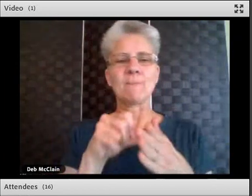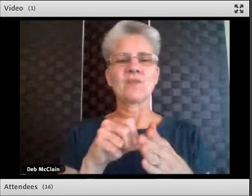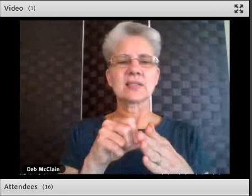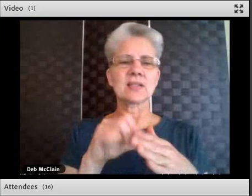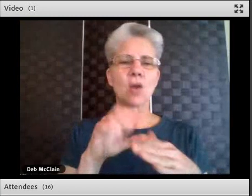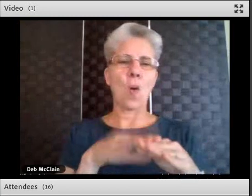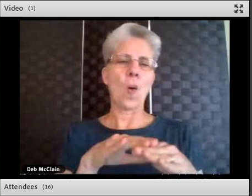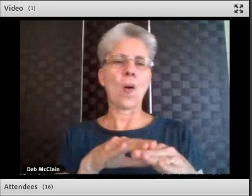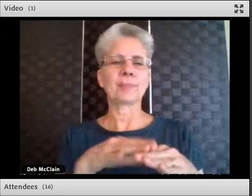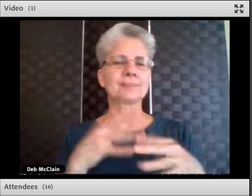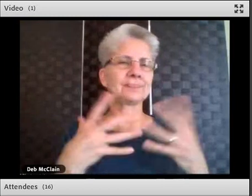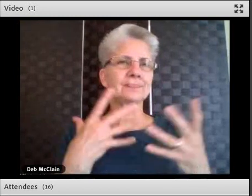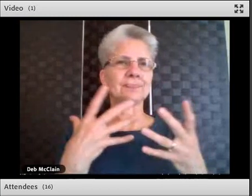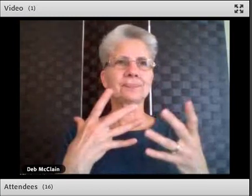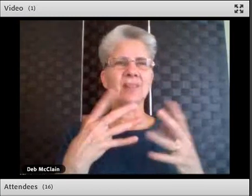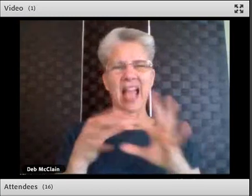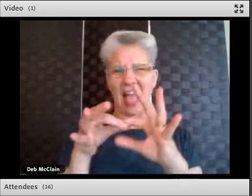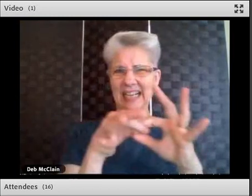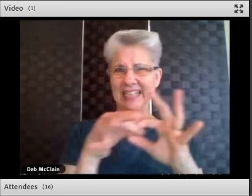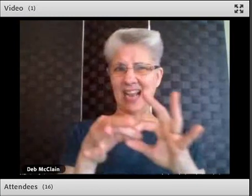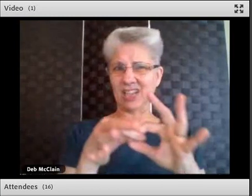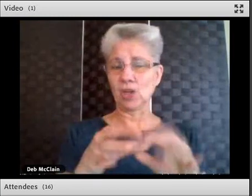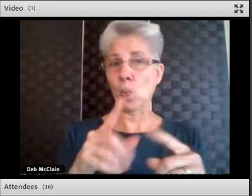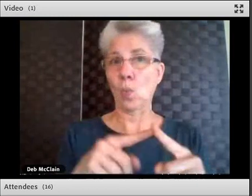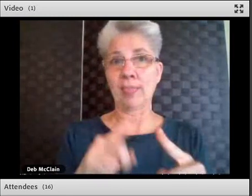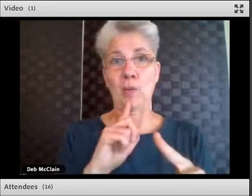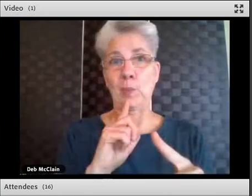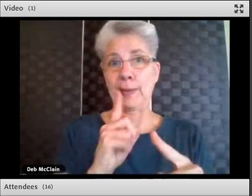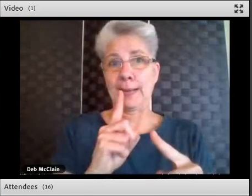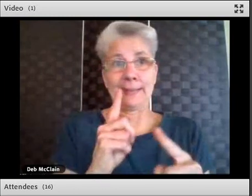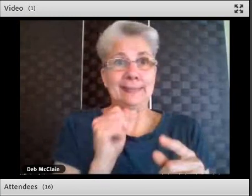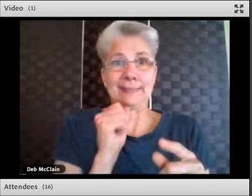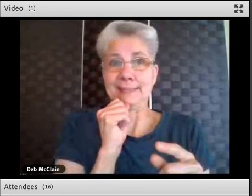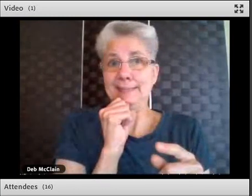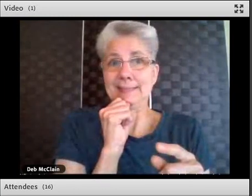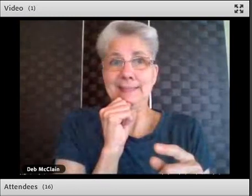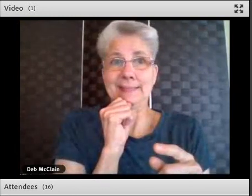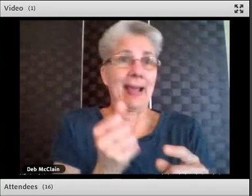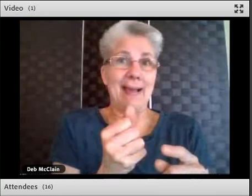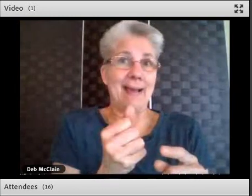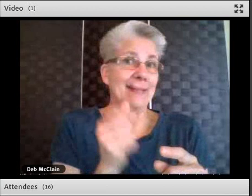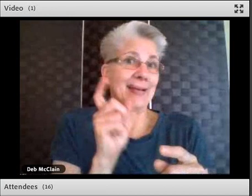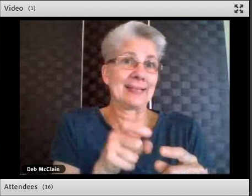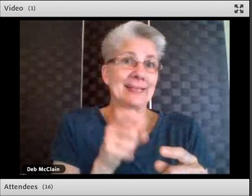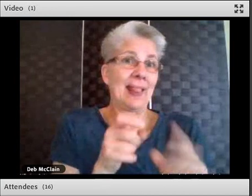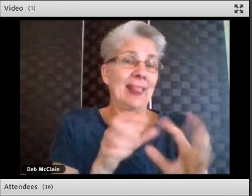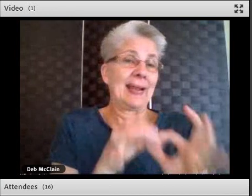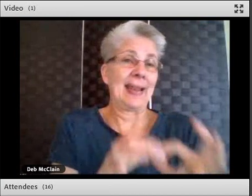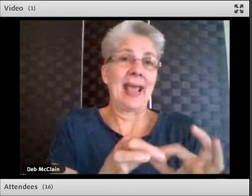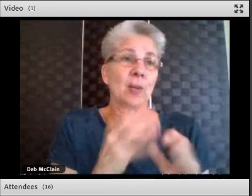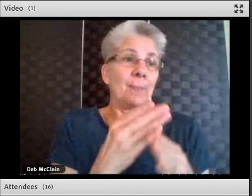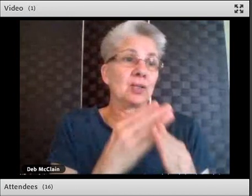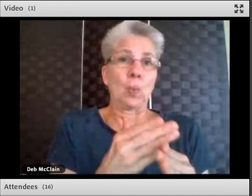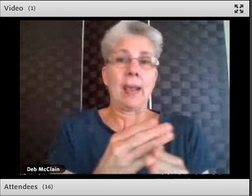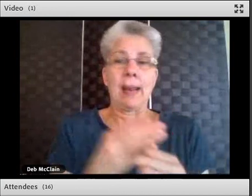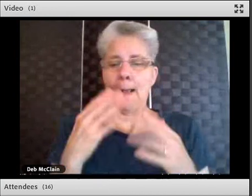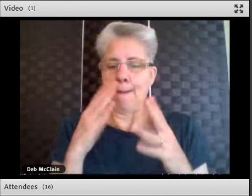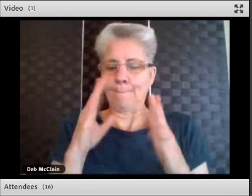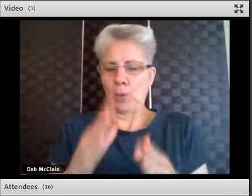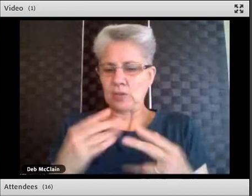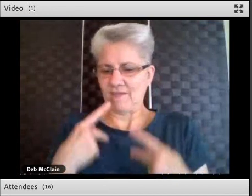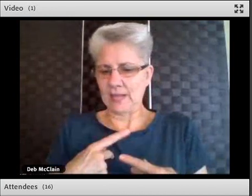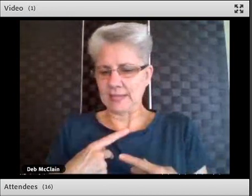on a connection when there really isn't necessarily a connection between one's physical